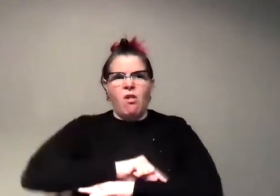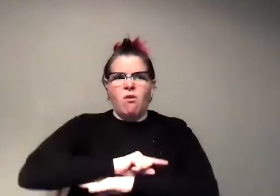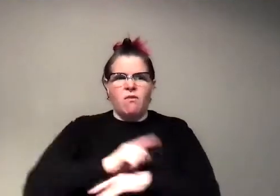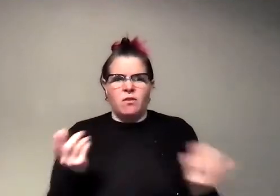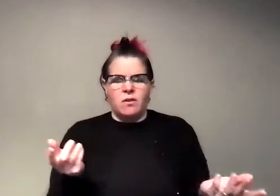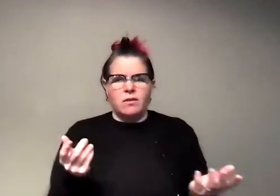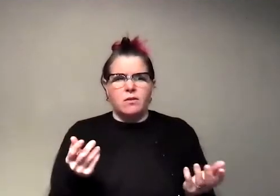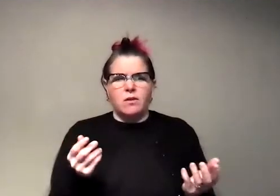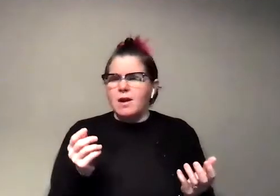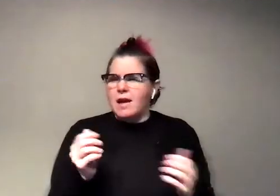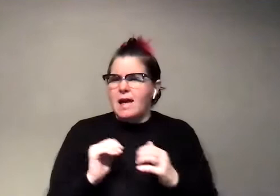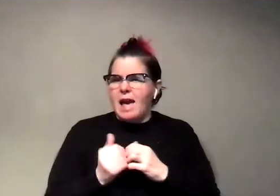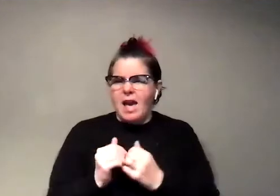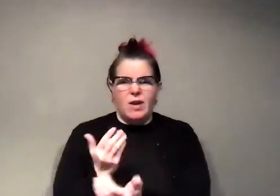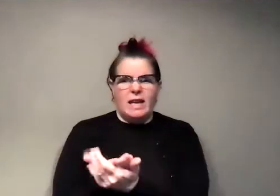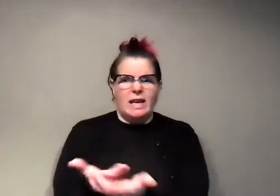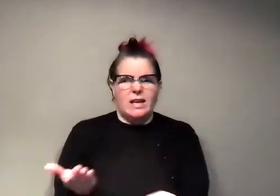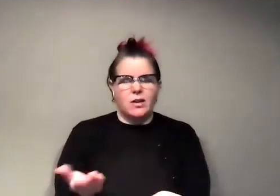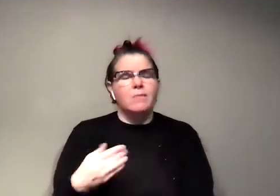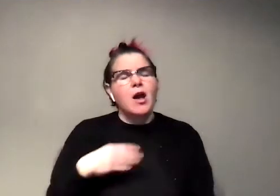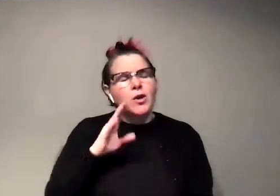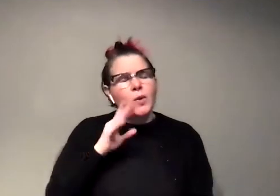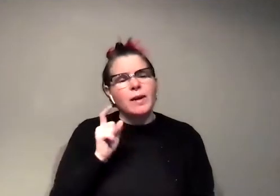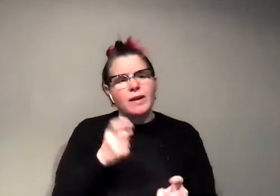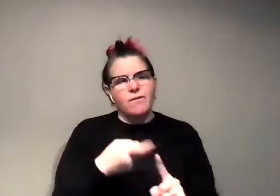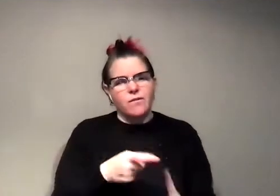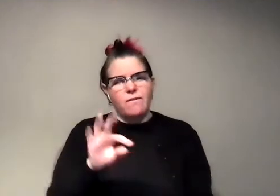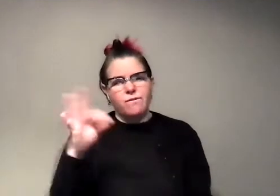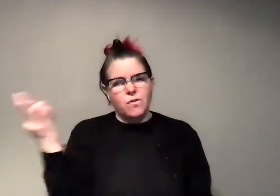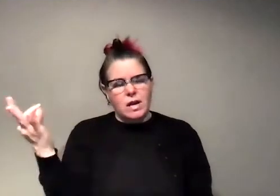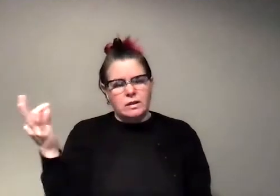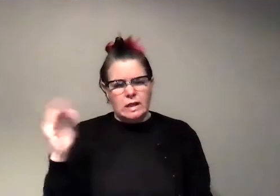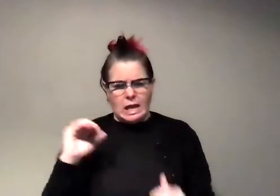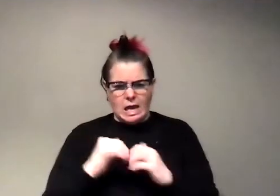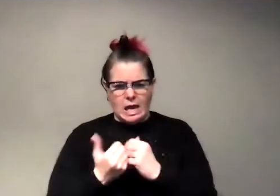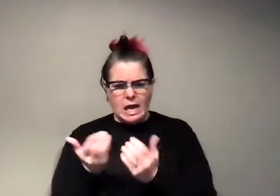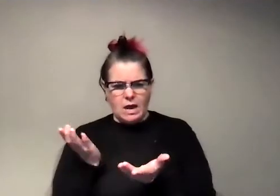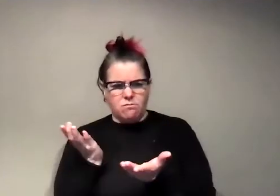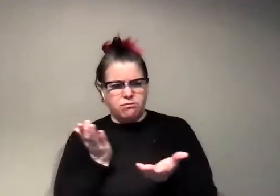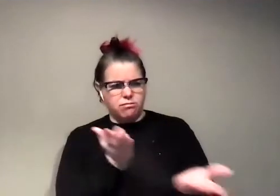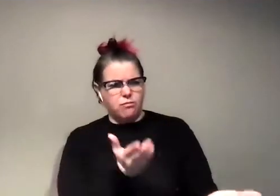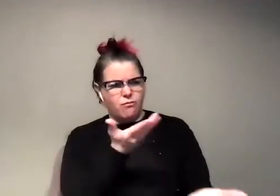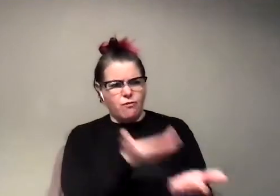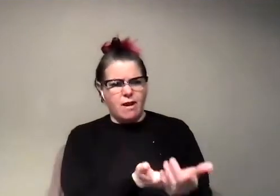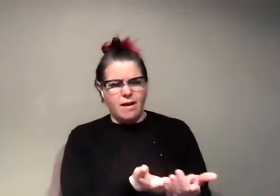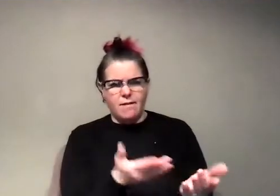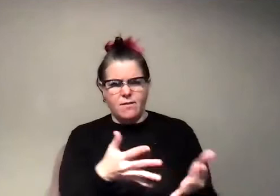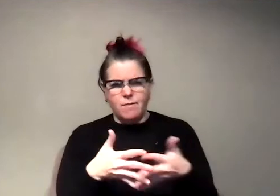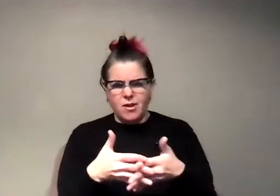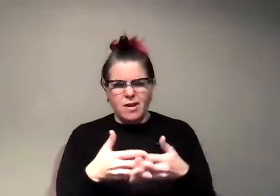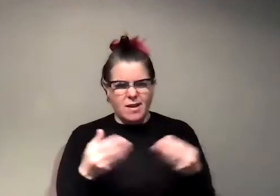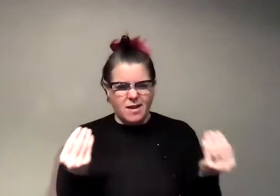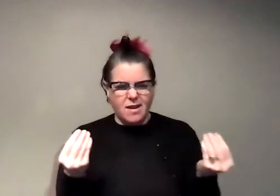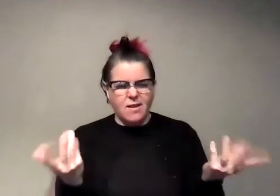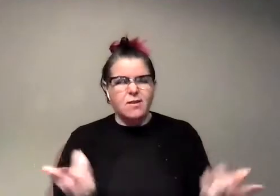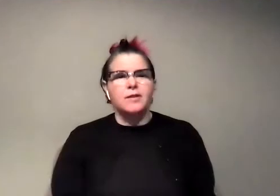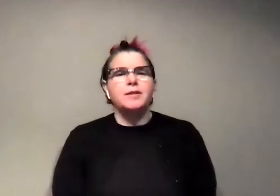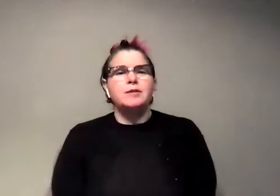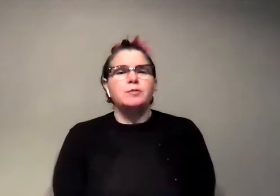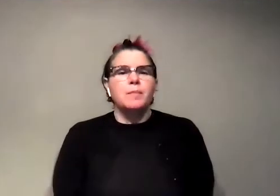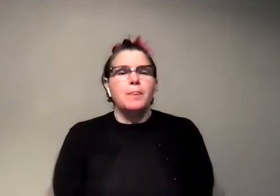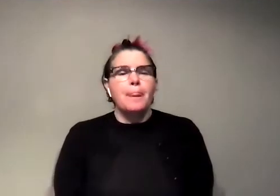like how did it get here? Because I knew that like it was a gift from France. So I was like, how did they get here? You know, Yeah. at